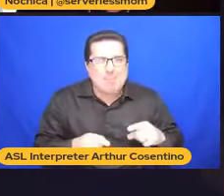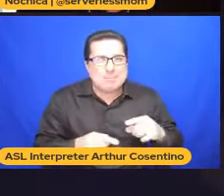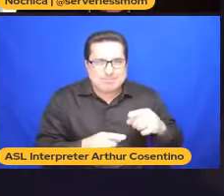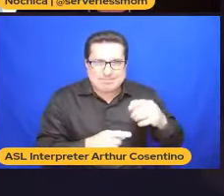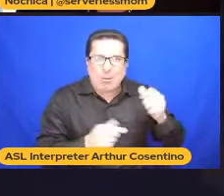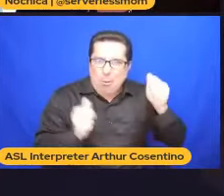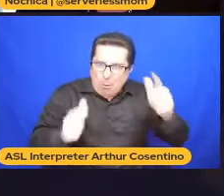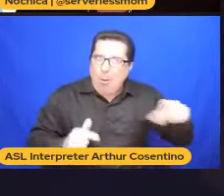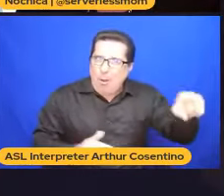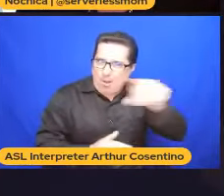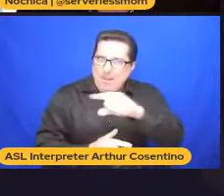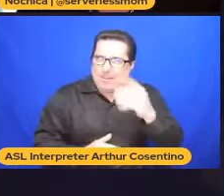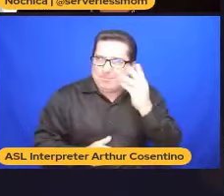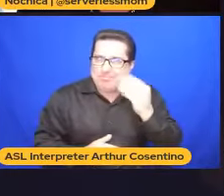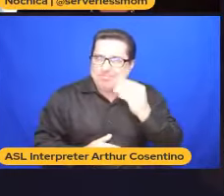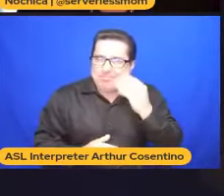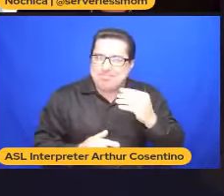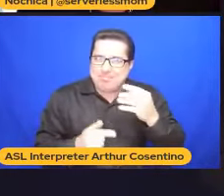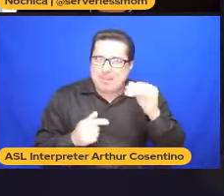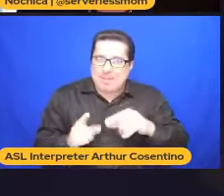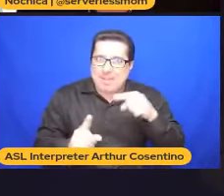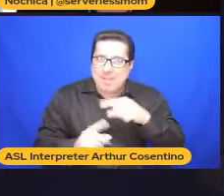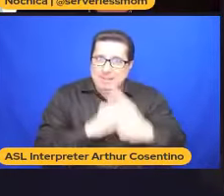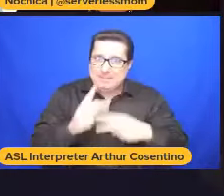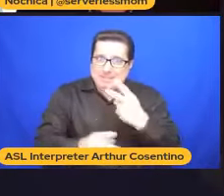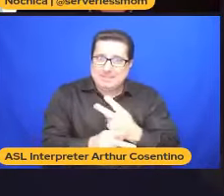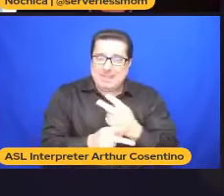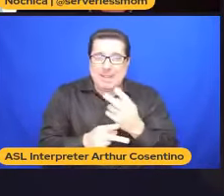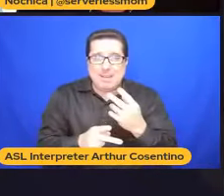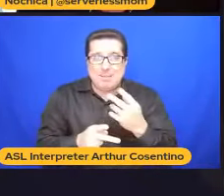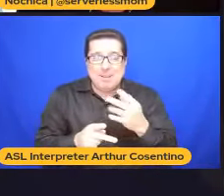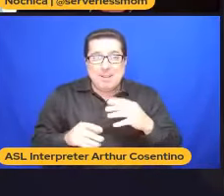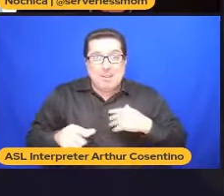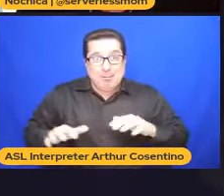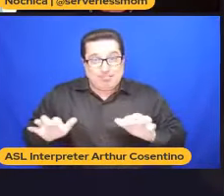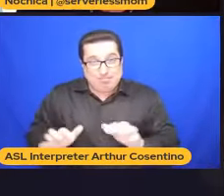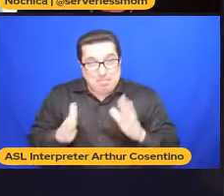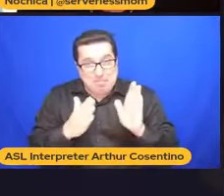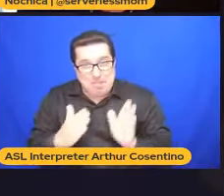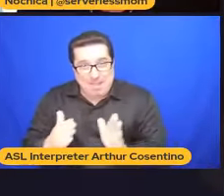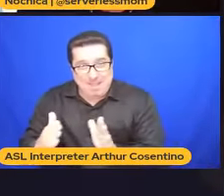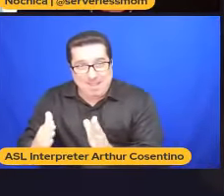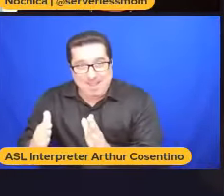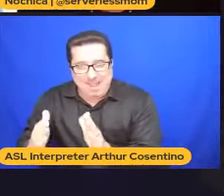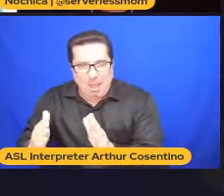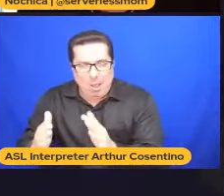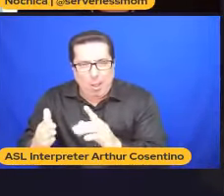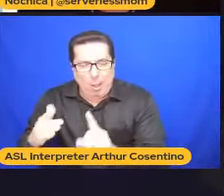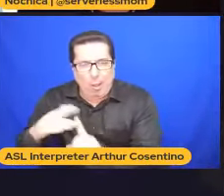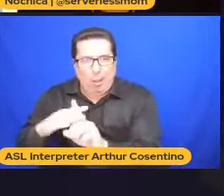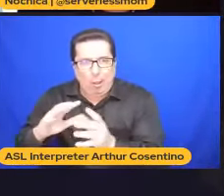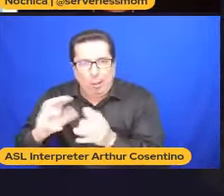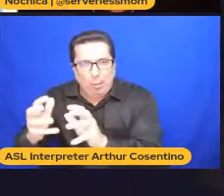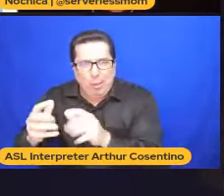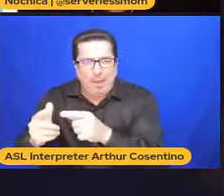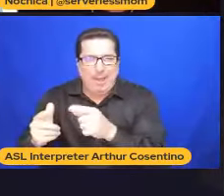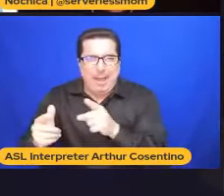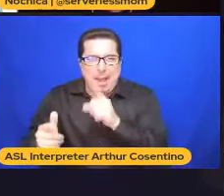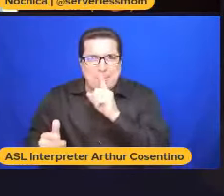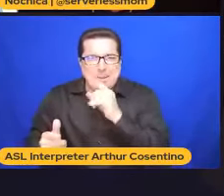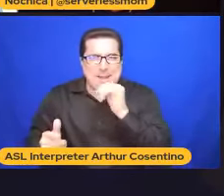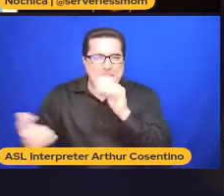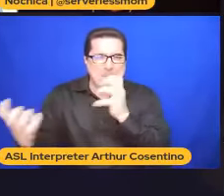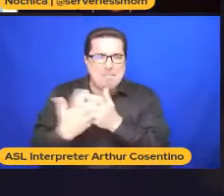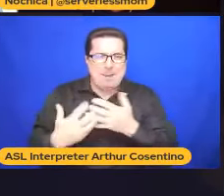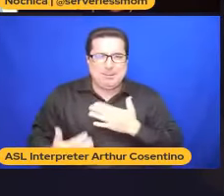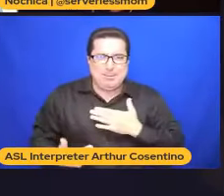don't go as well as we planned. So in my case, one day I was trying to go out for a